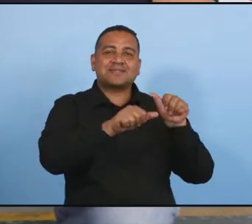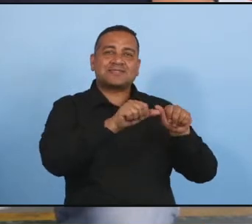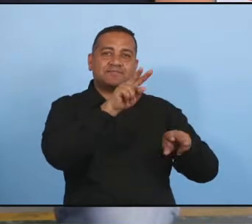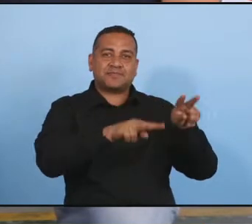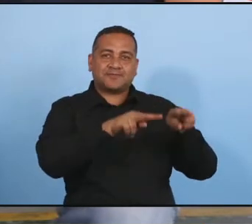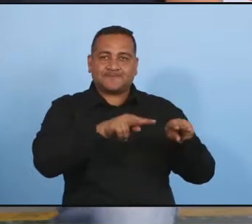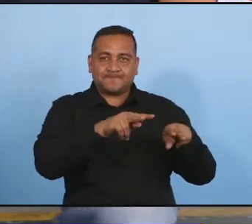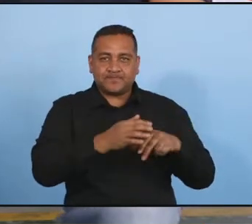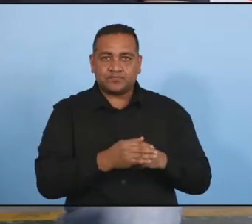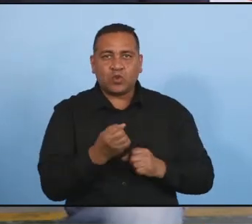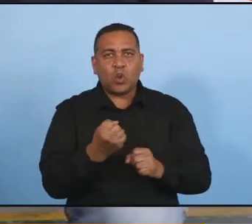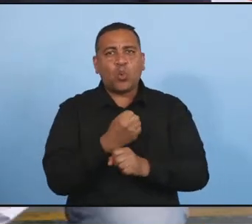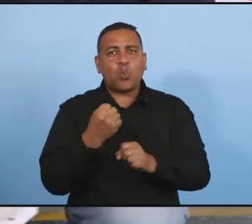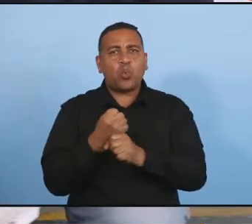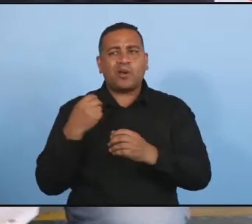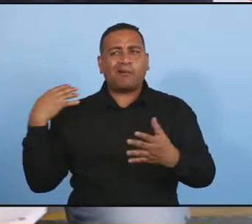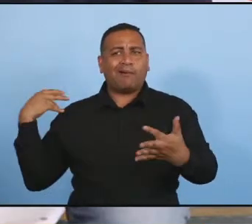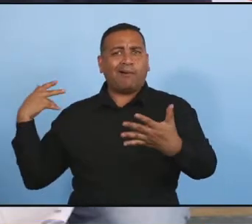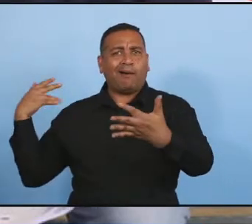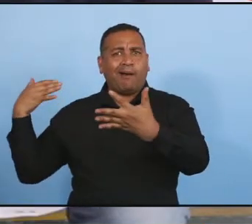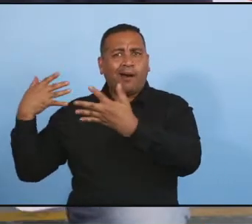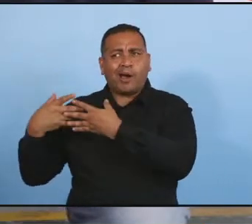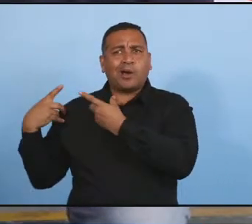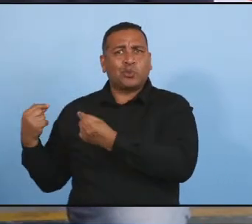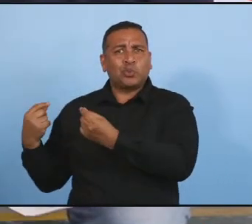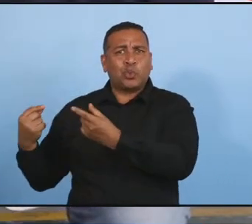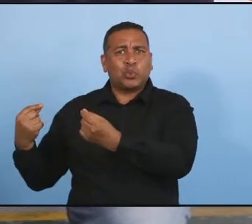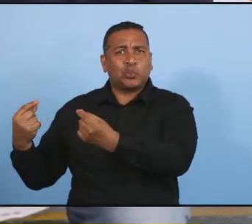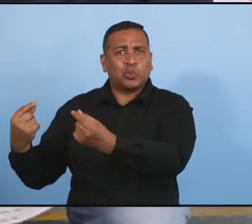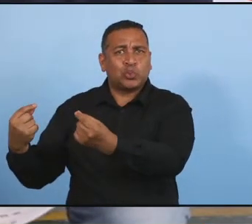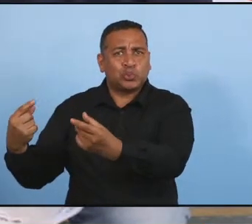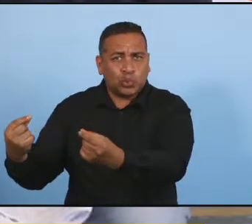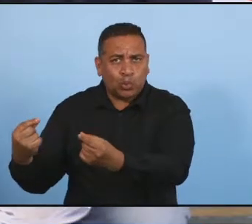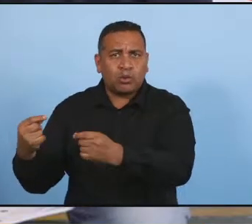number of years. Okay. They've passed